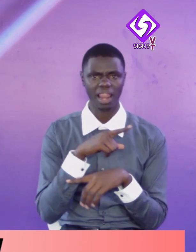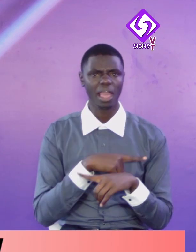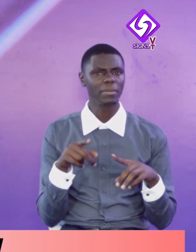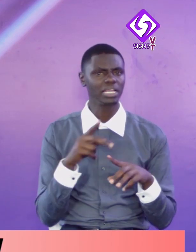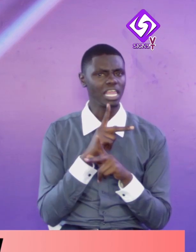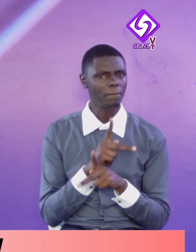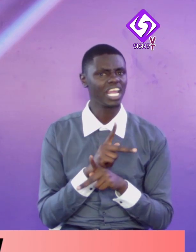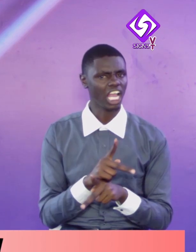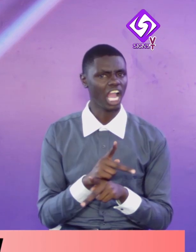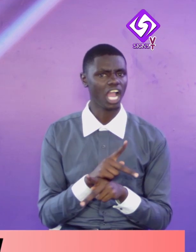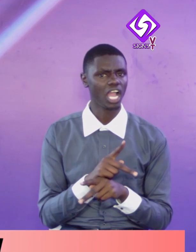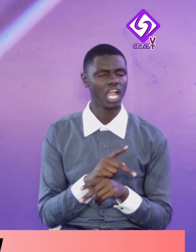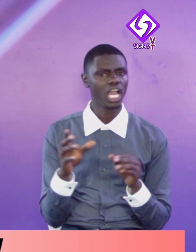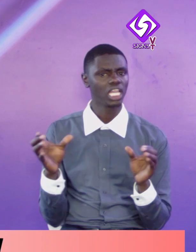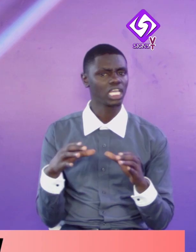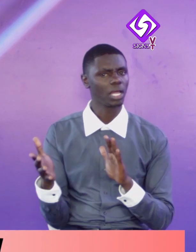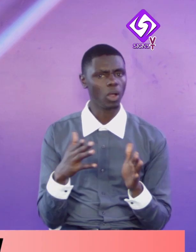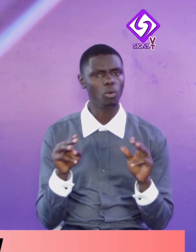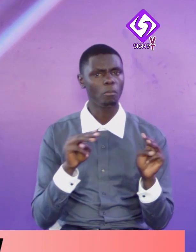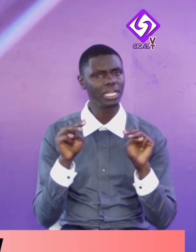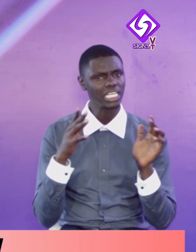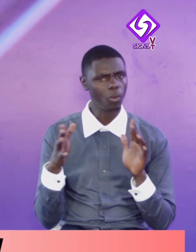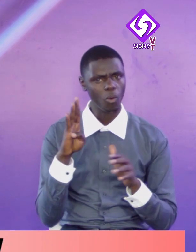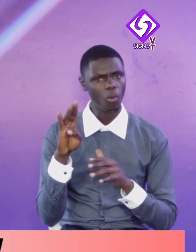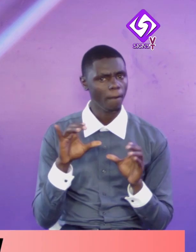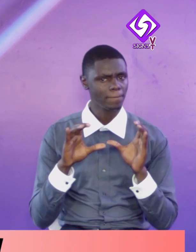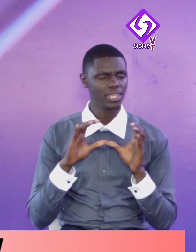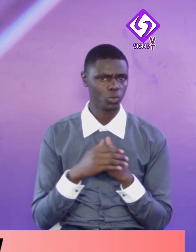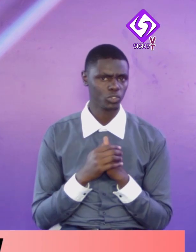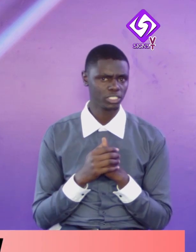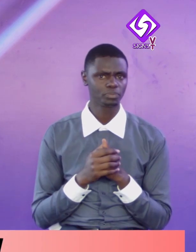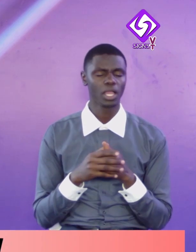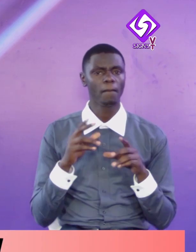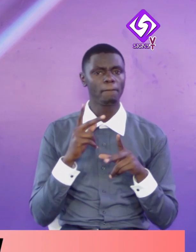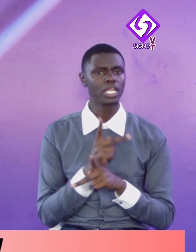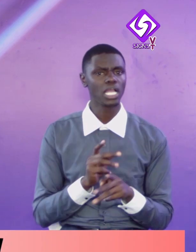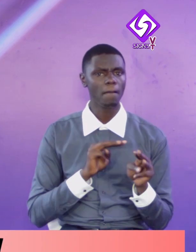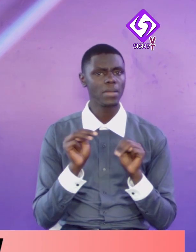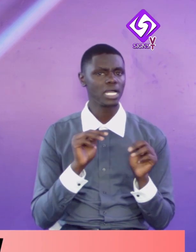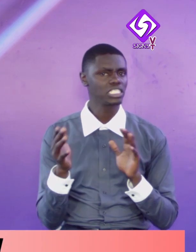pressure at the club to be managed by the coach? How will he manage the pressure